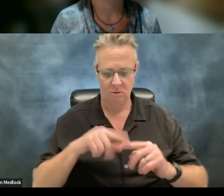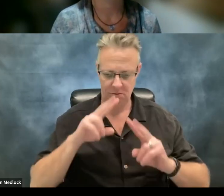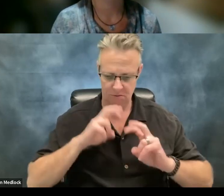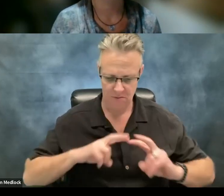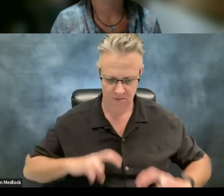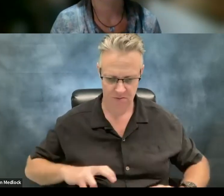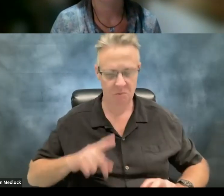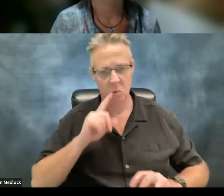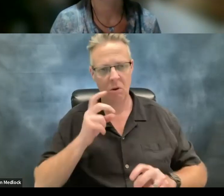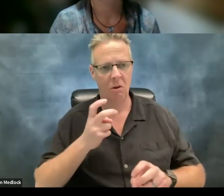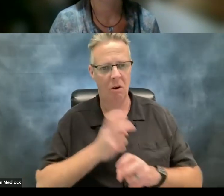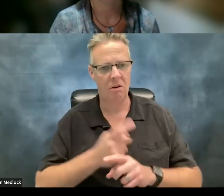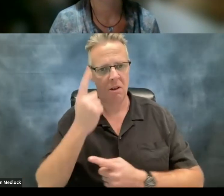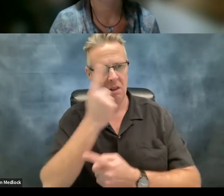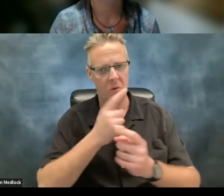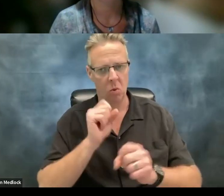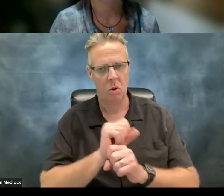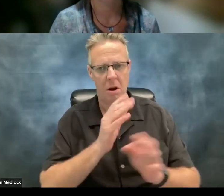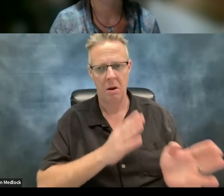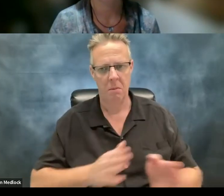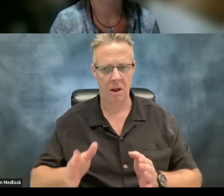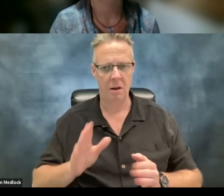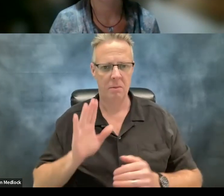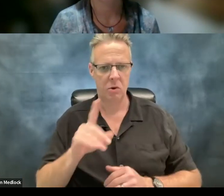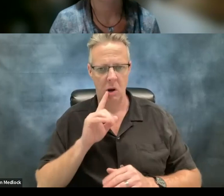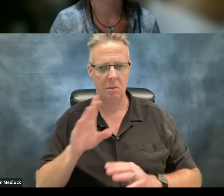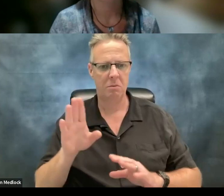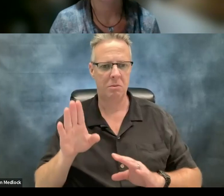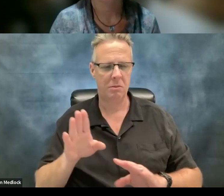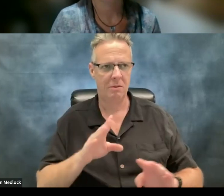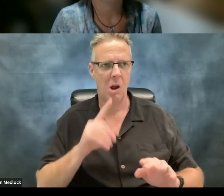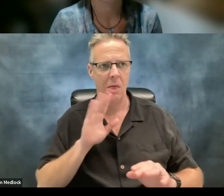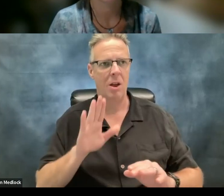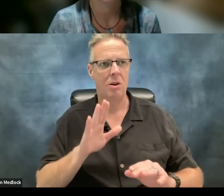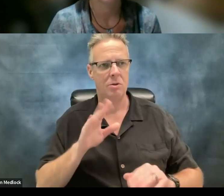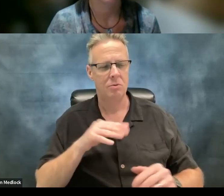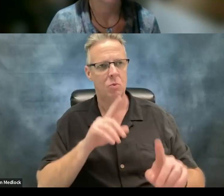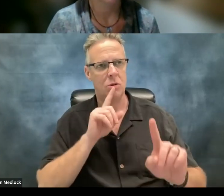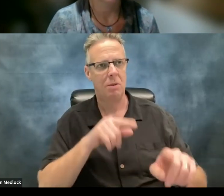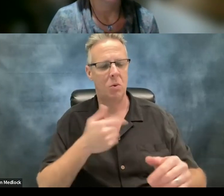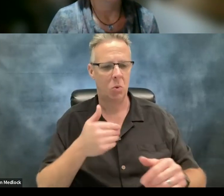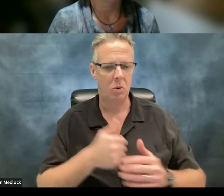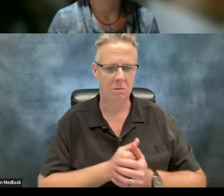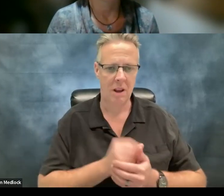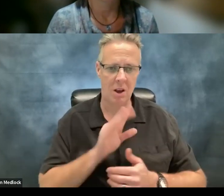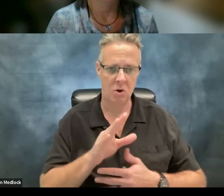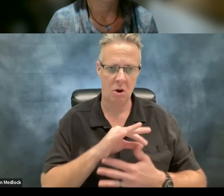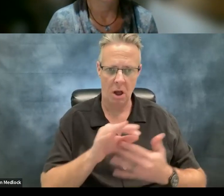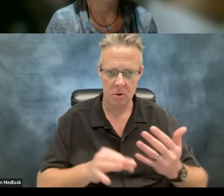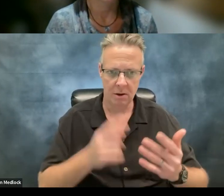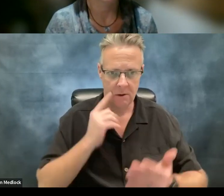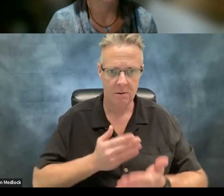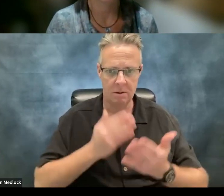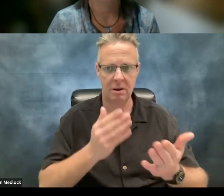hard and thoughtful work in planning this behavioral health response build out. and for your options for solutions,